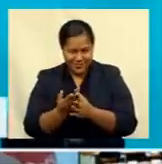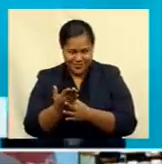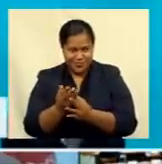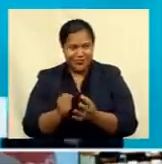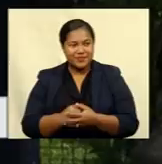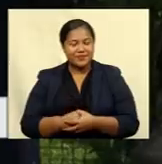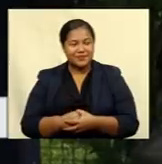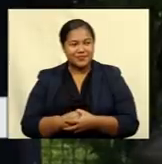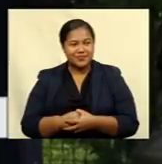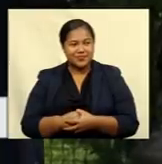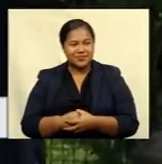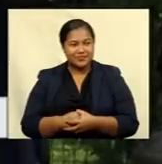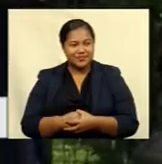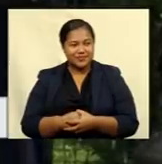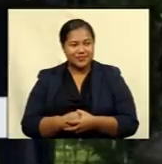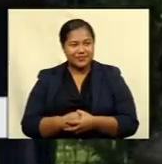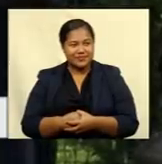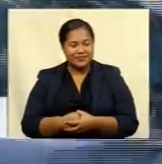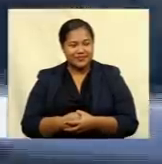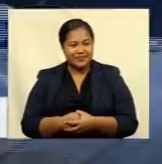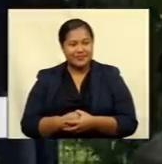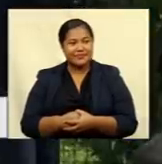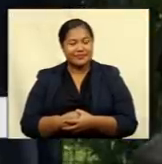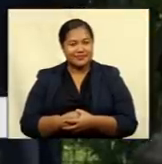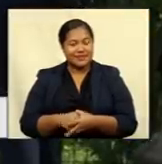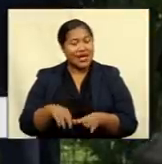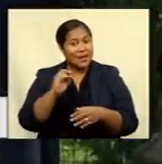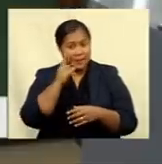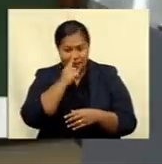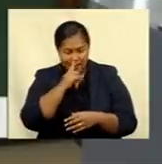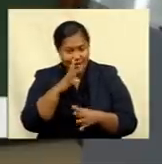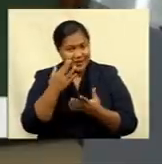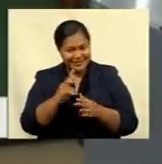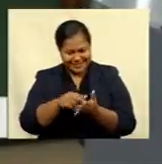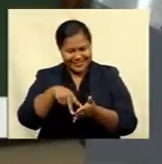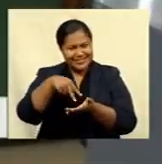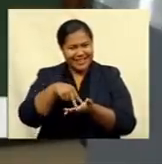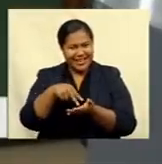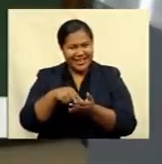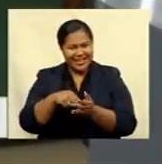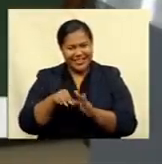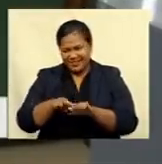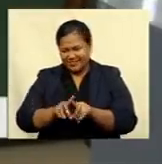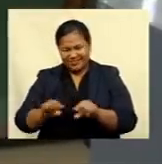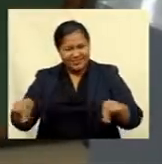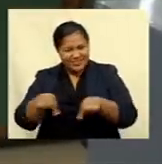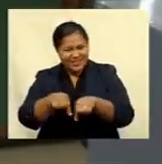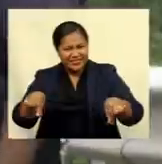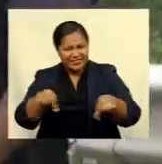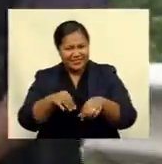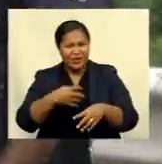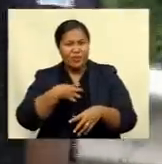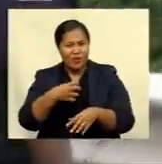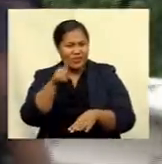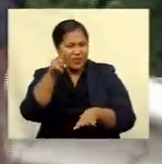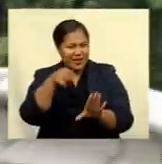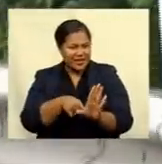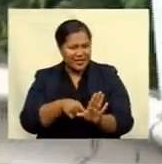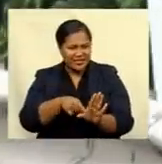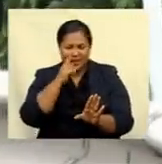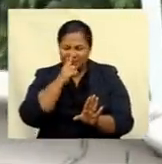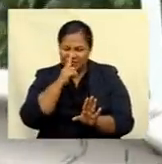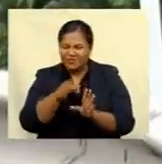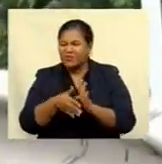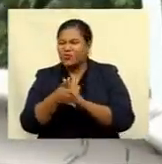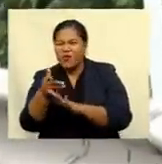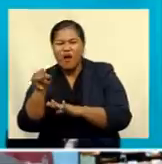already. People have been standing on the checkpoints now for more than 1 year. Teams have been going out for